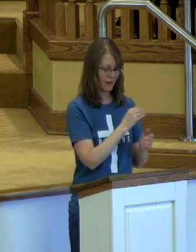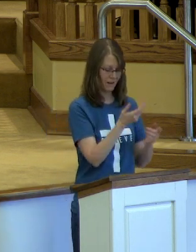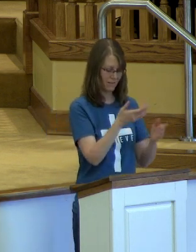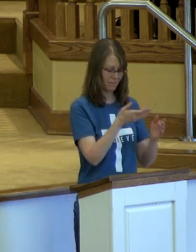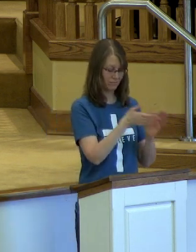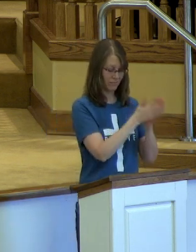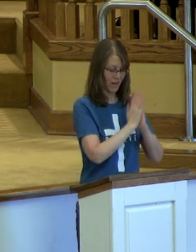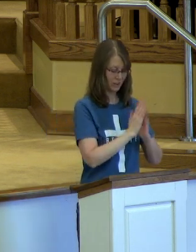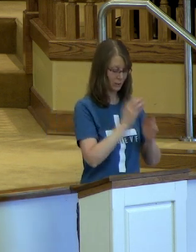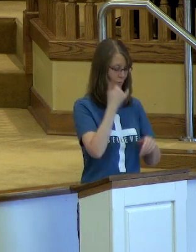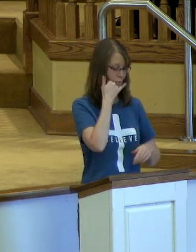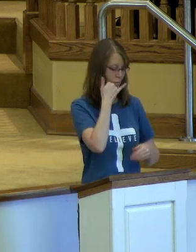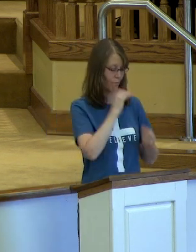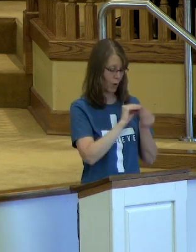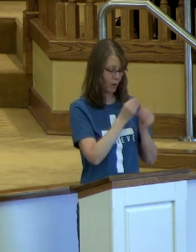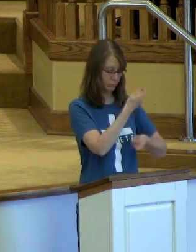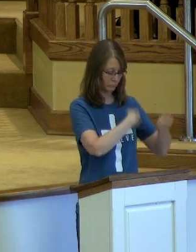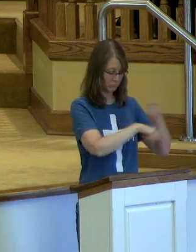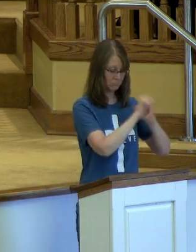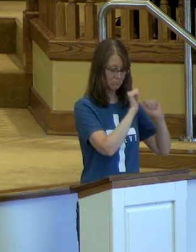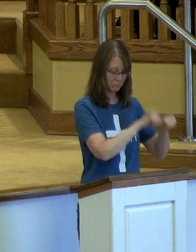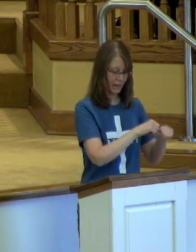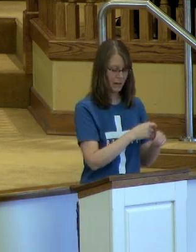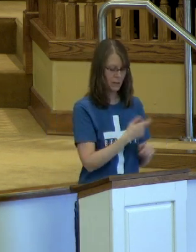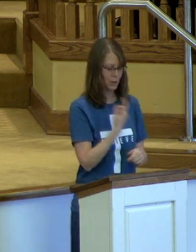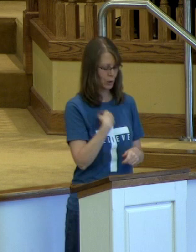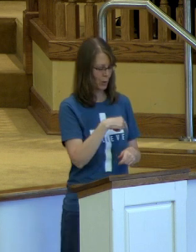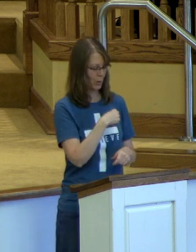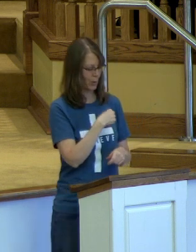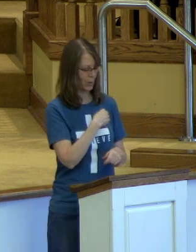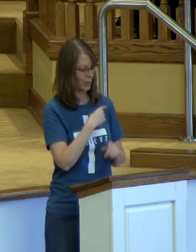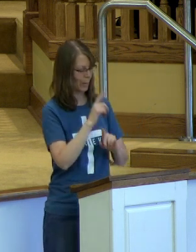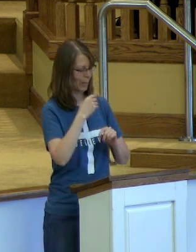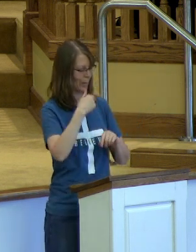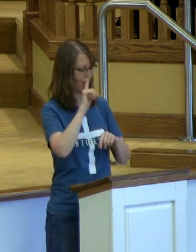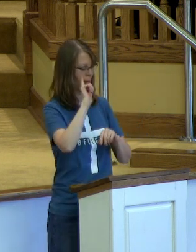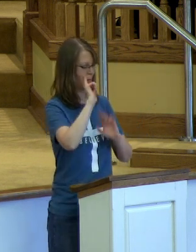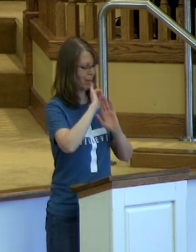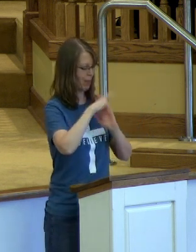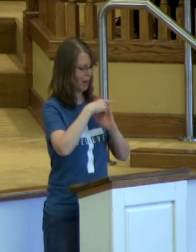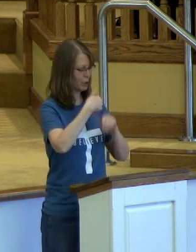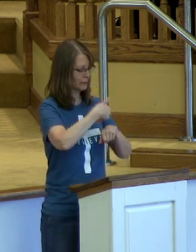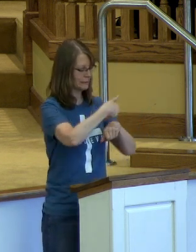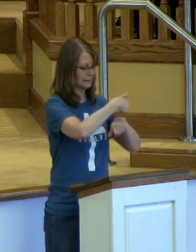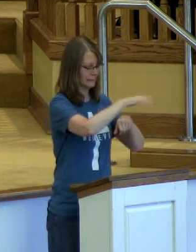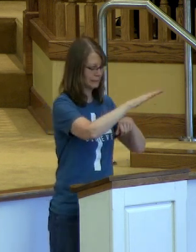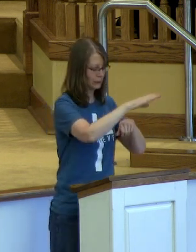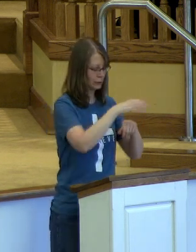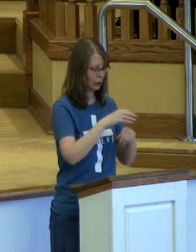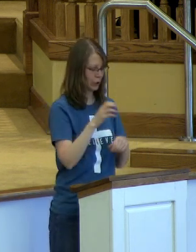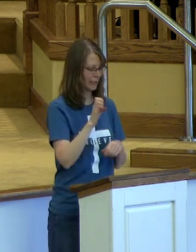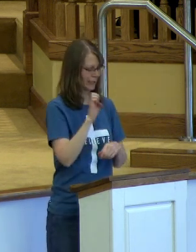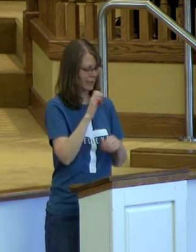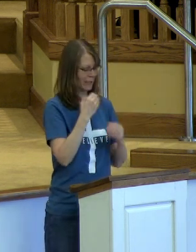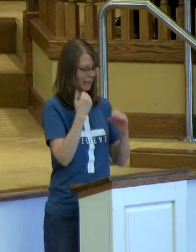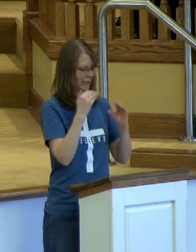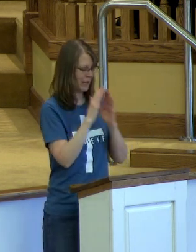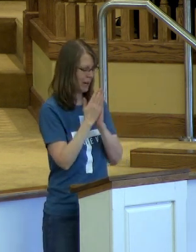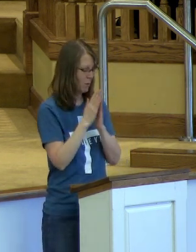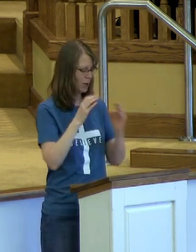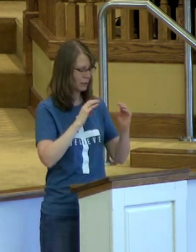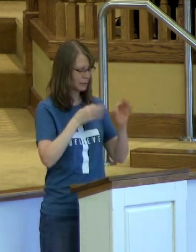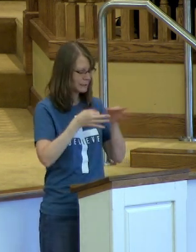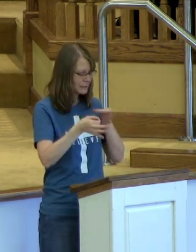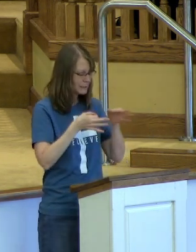phone numbers. We did, and I was later able to send via social media a powerful e-booklet explaining in more detail the gospel